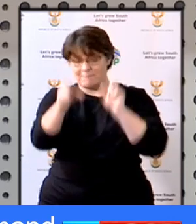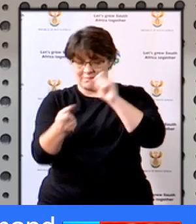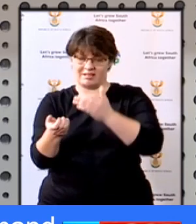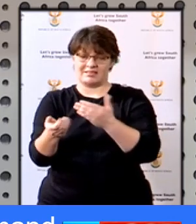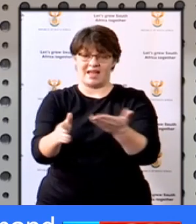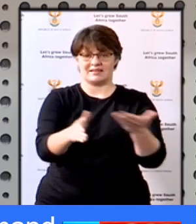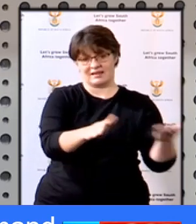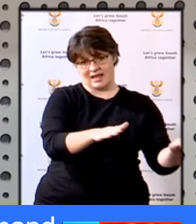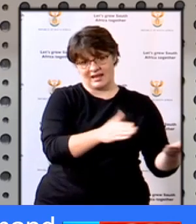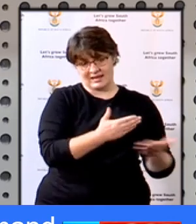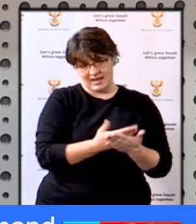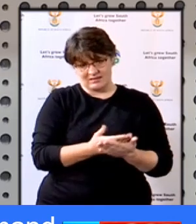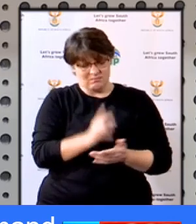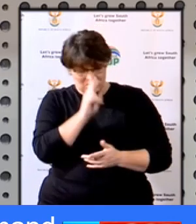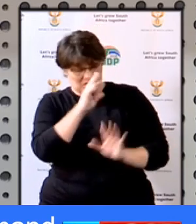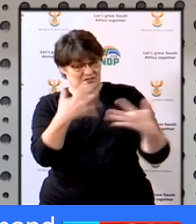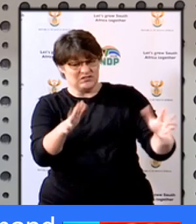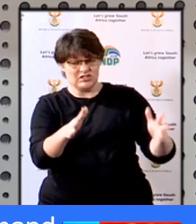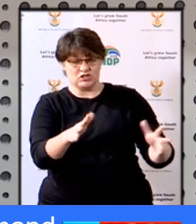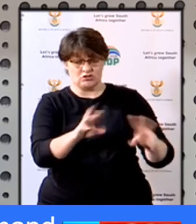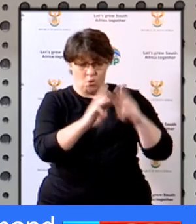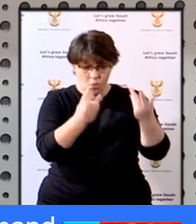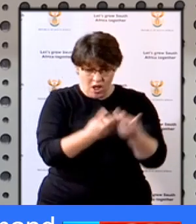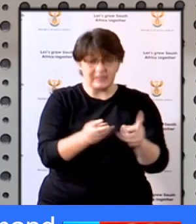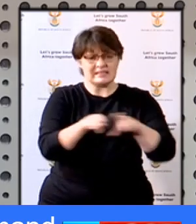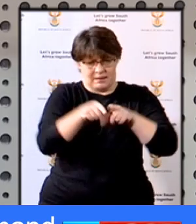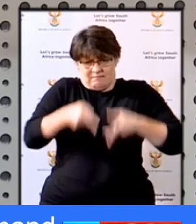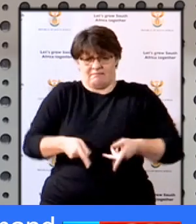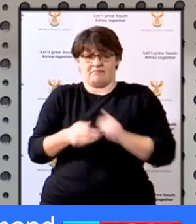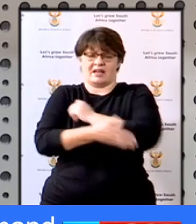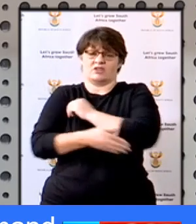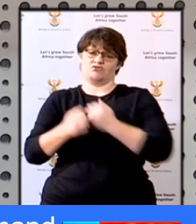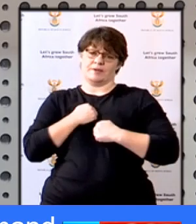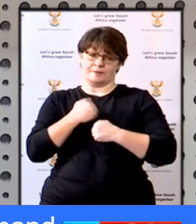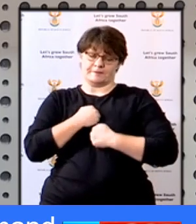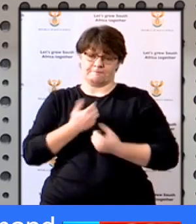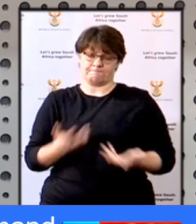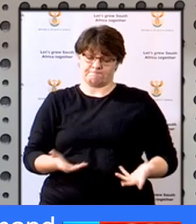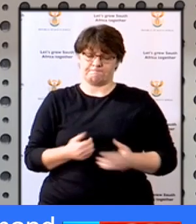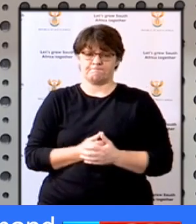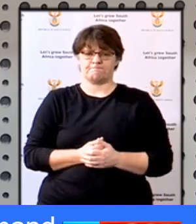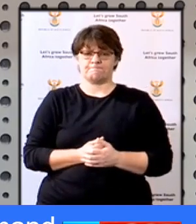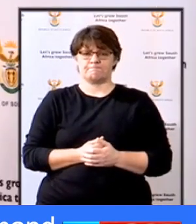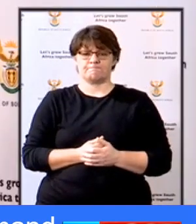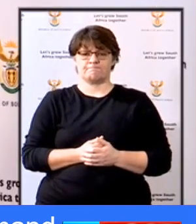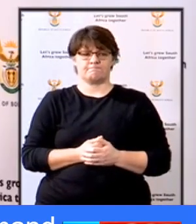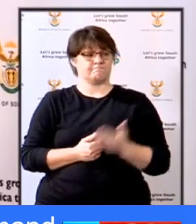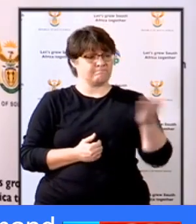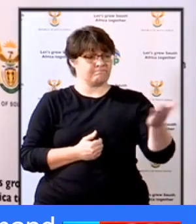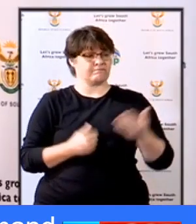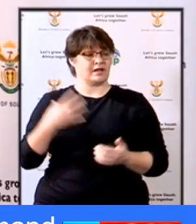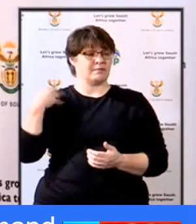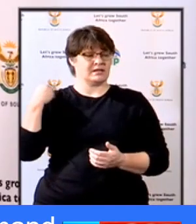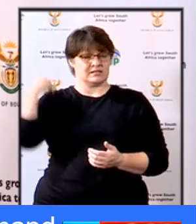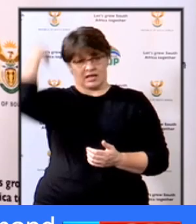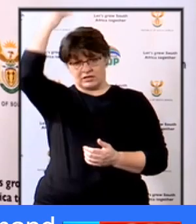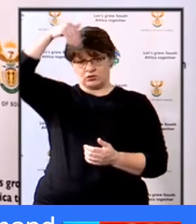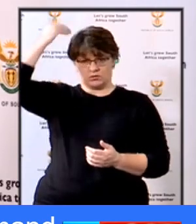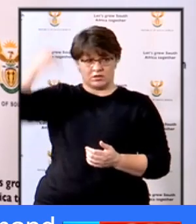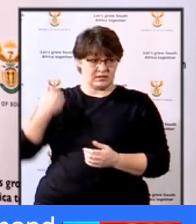we've seen in the country and elsewhere in the world. Thank you. Great. Thank you, Minister. Minister Dlamini-Zuma.